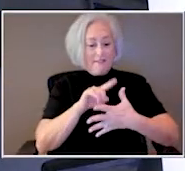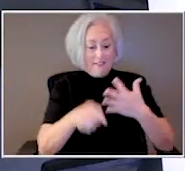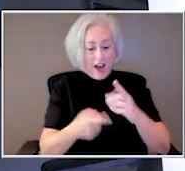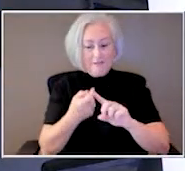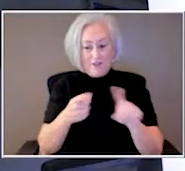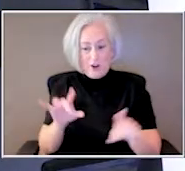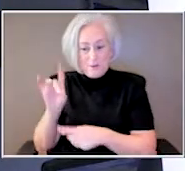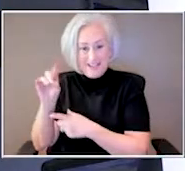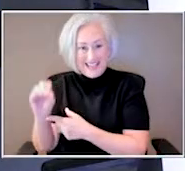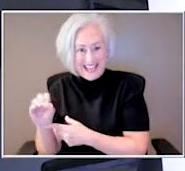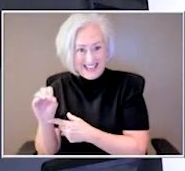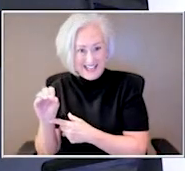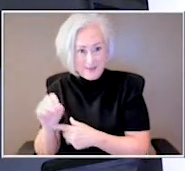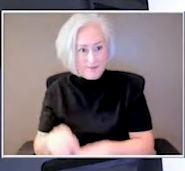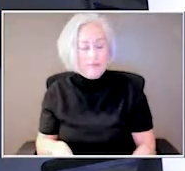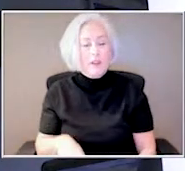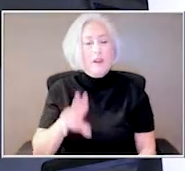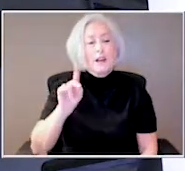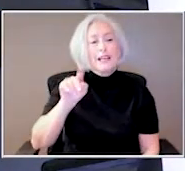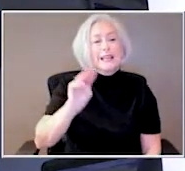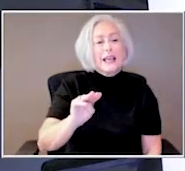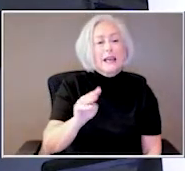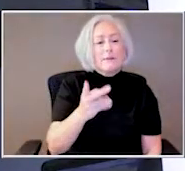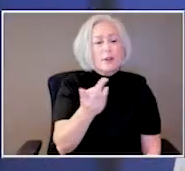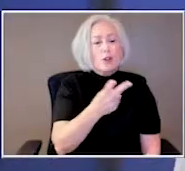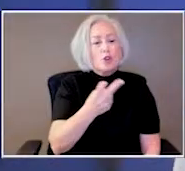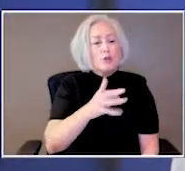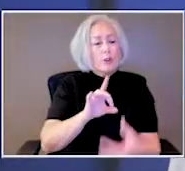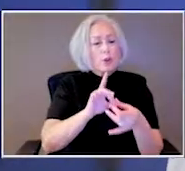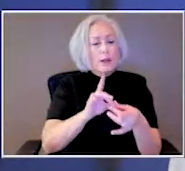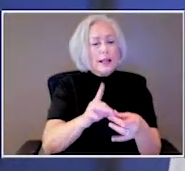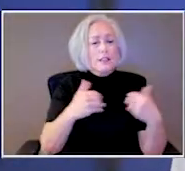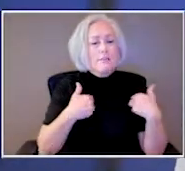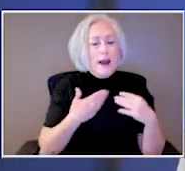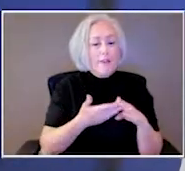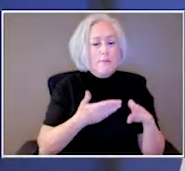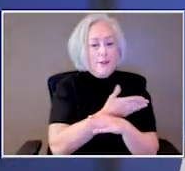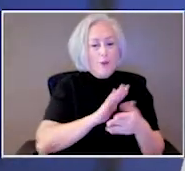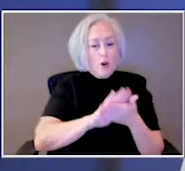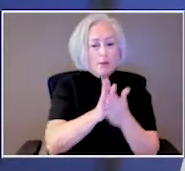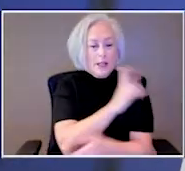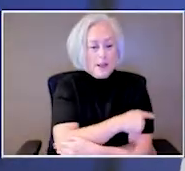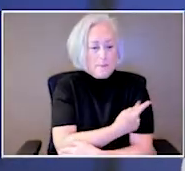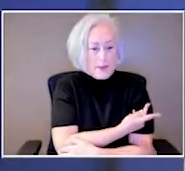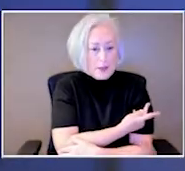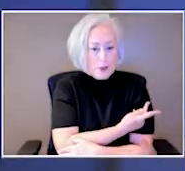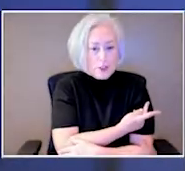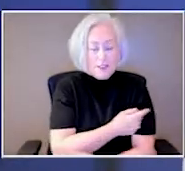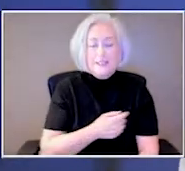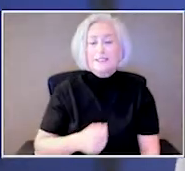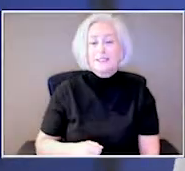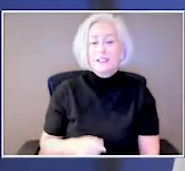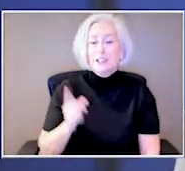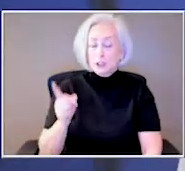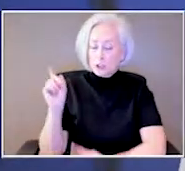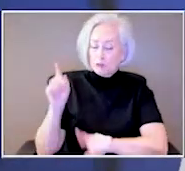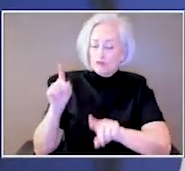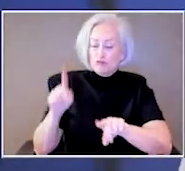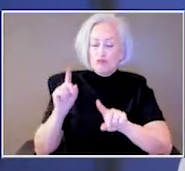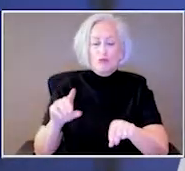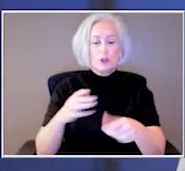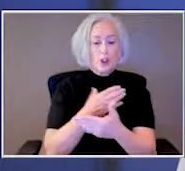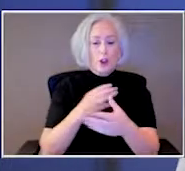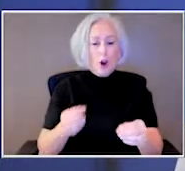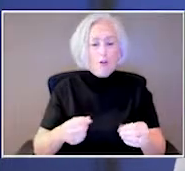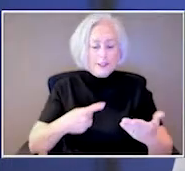was your relationship like? Well, she would come to our office and talk about the physical therapy group she